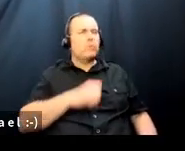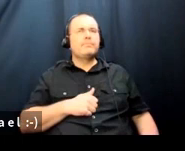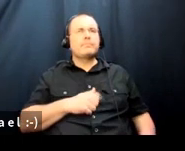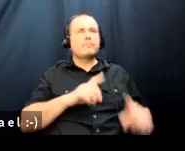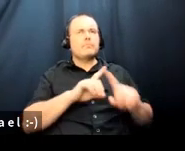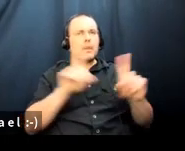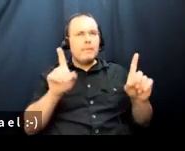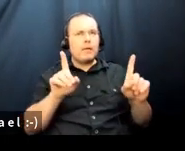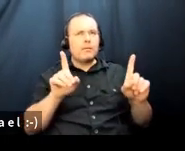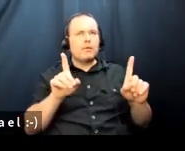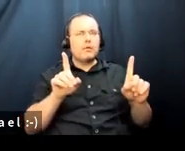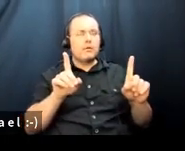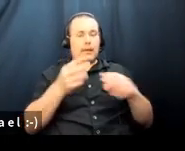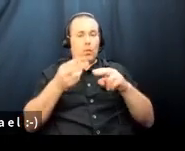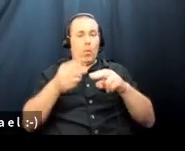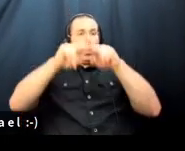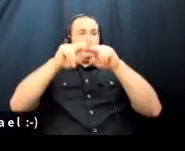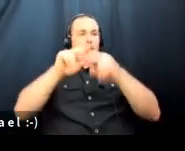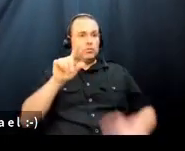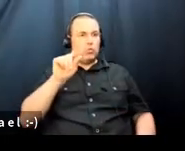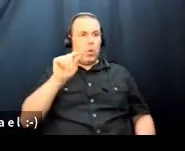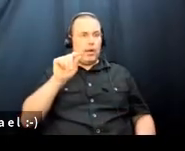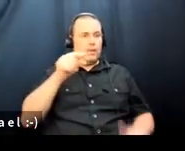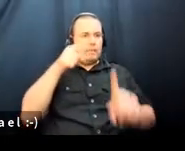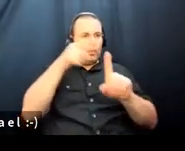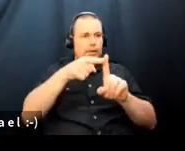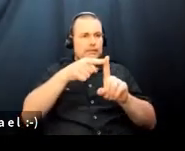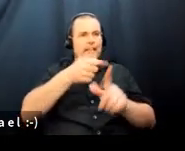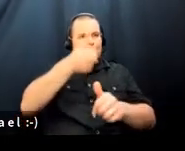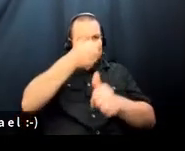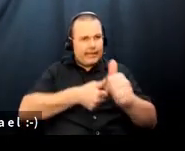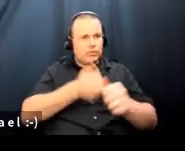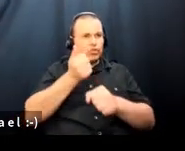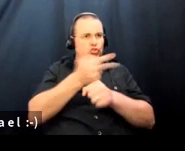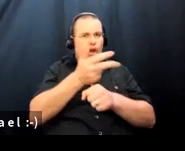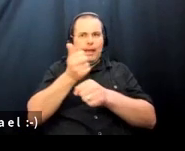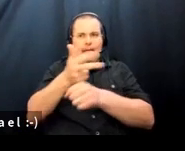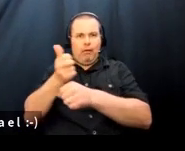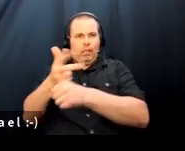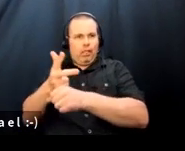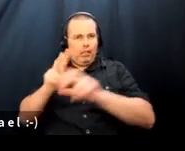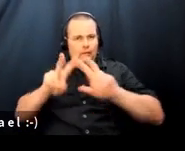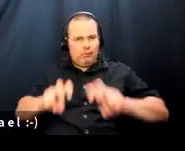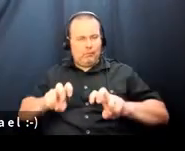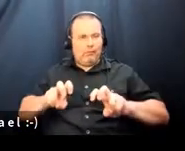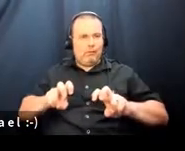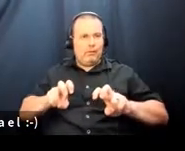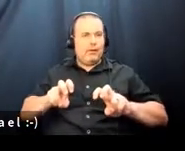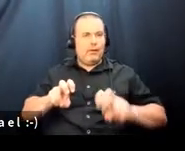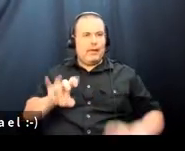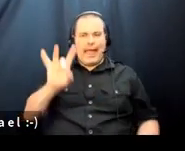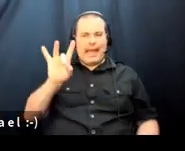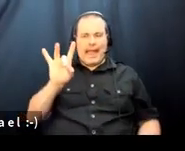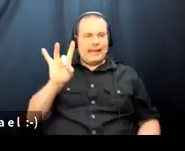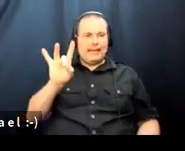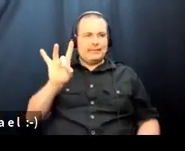but it went up by 20 points at each triennial. So an 8 is not really correct.